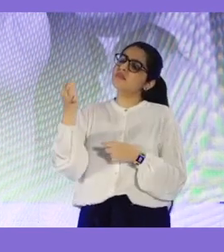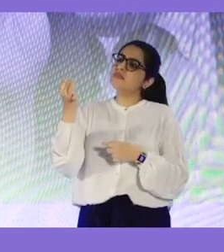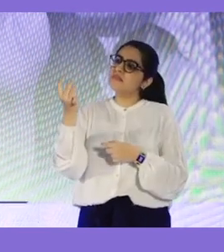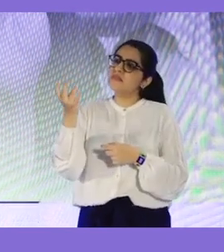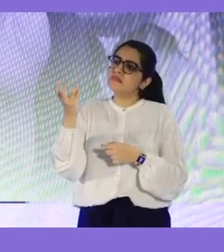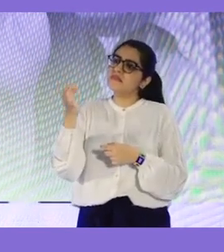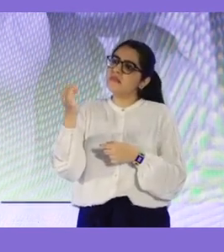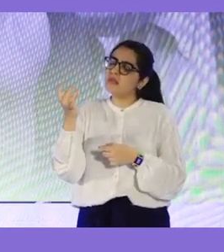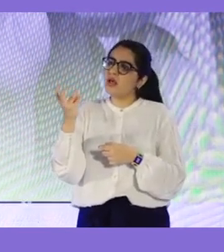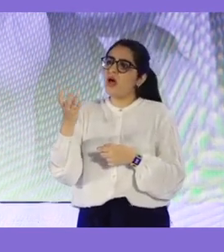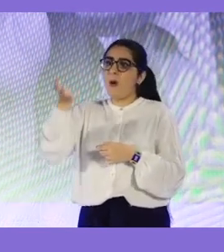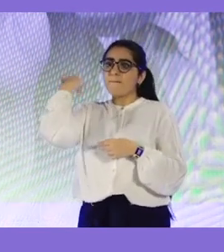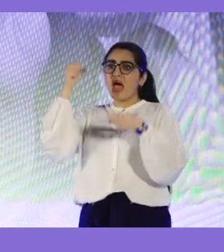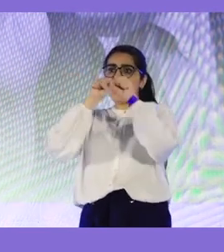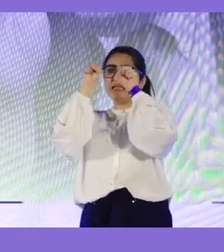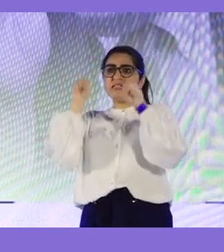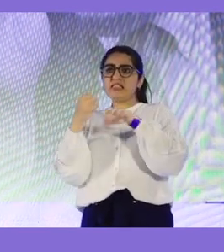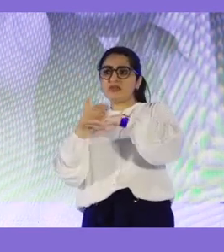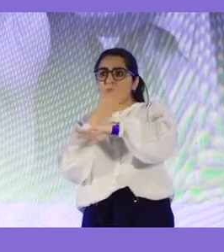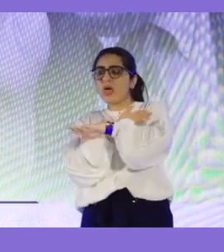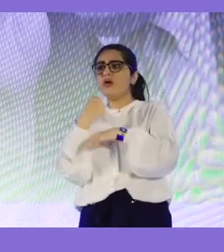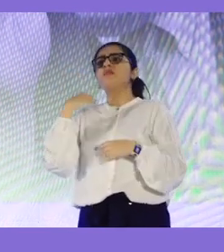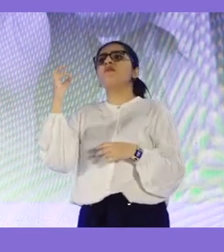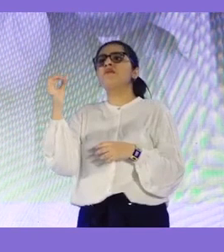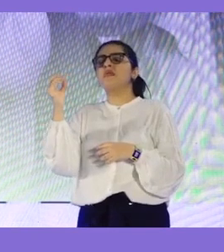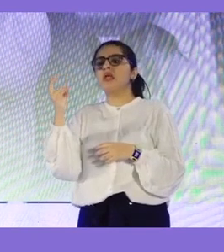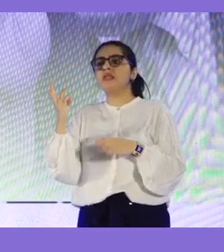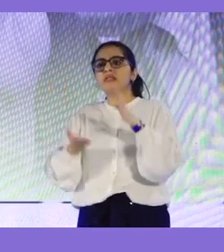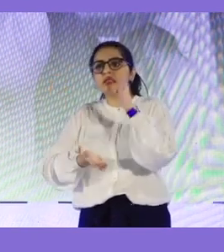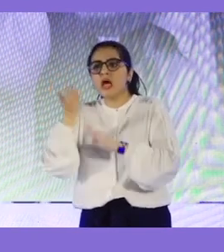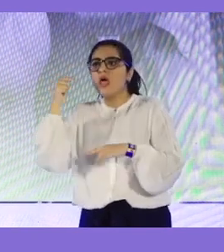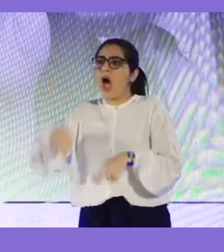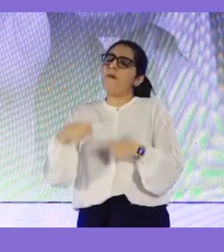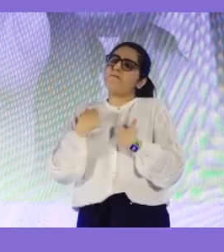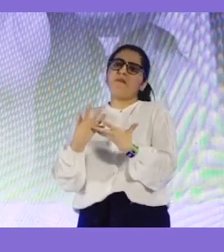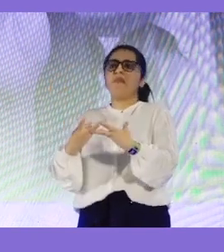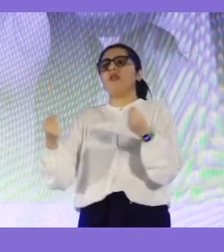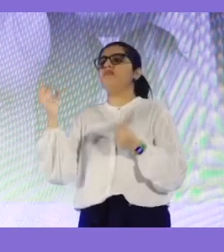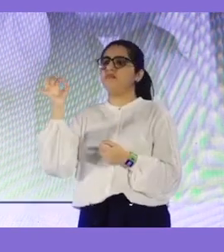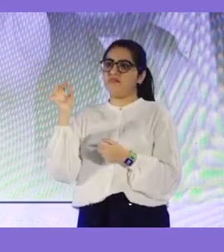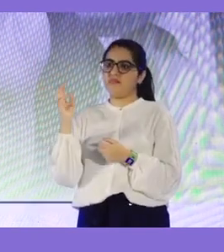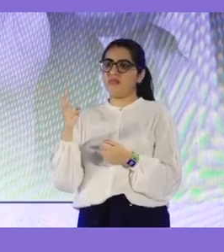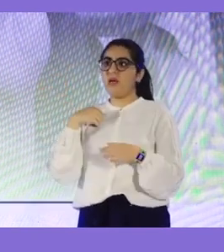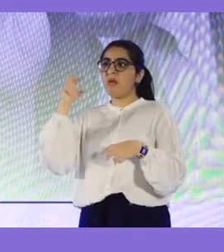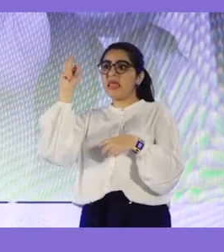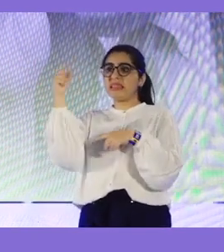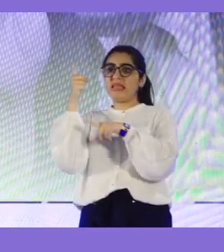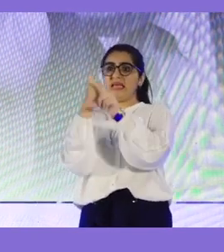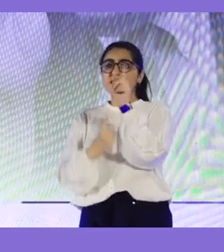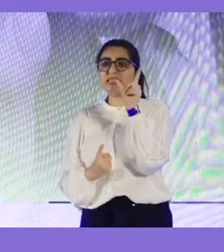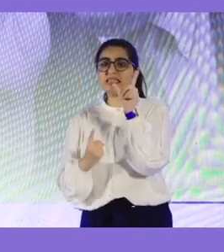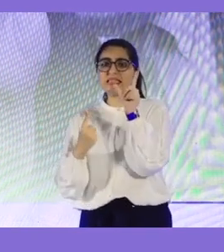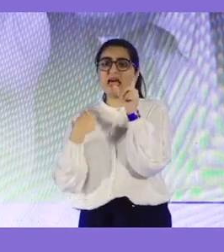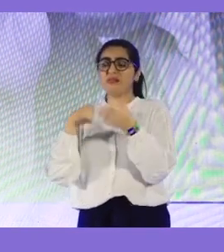times ecosystem was used before me. The one thing I know is ecosystems. 30 saal se main ye environment ki churan bech